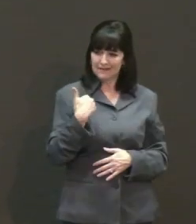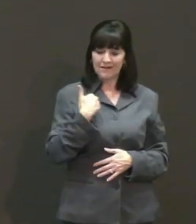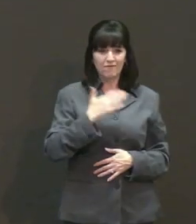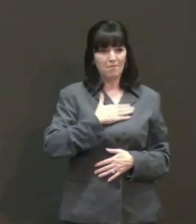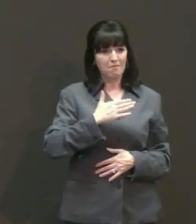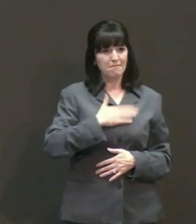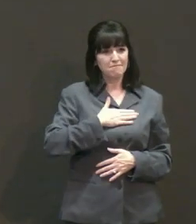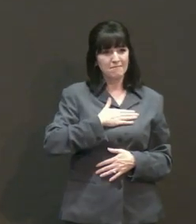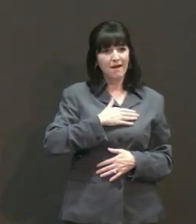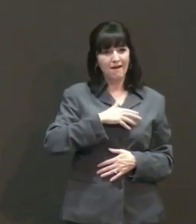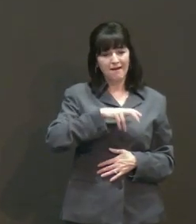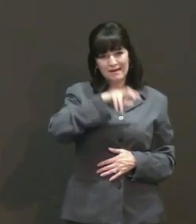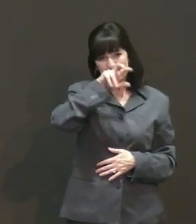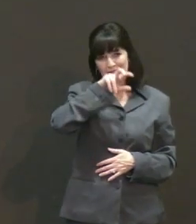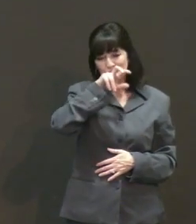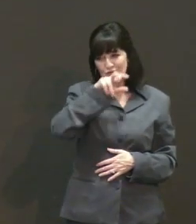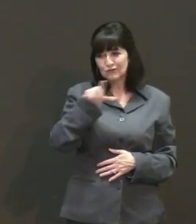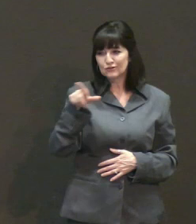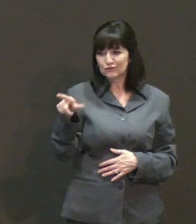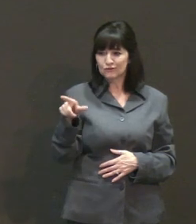cloth mask ready to go,